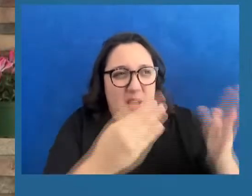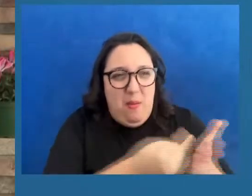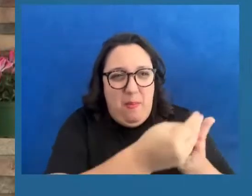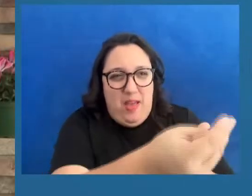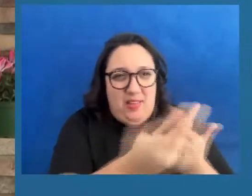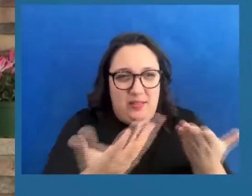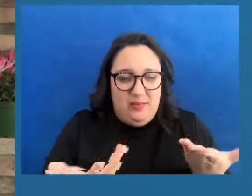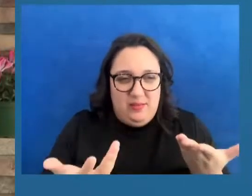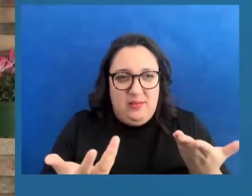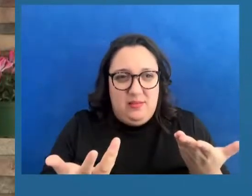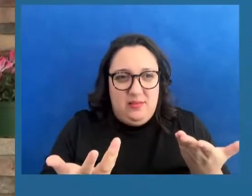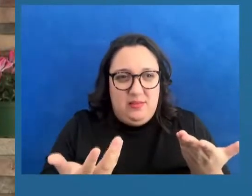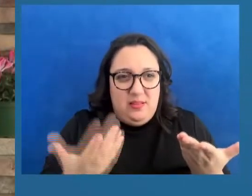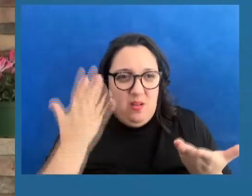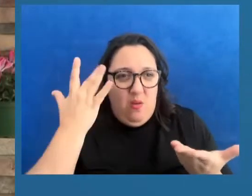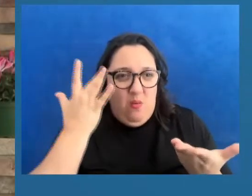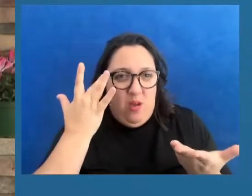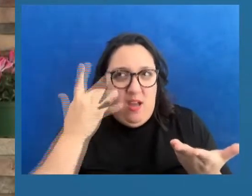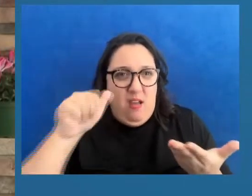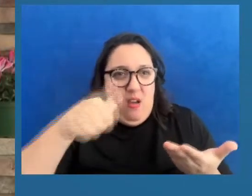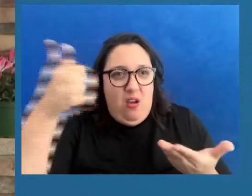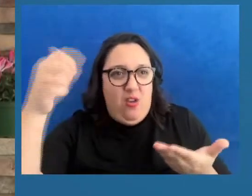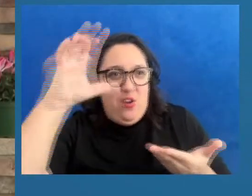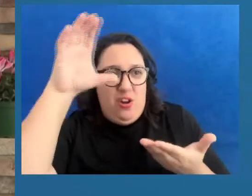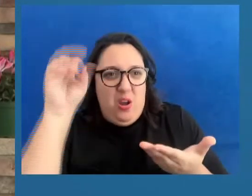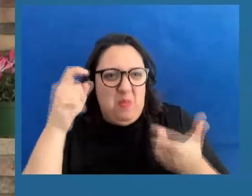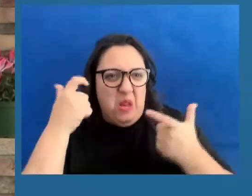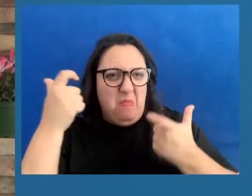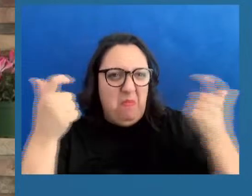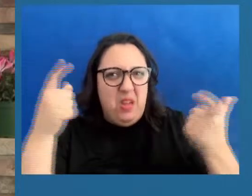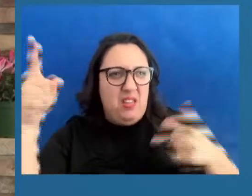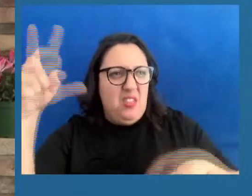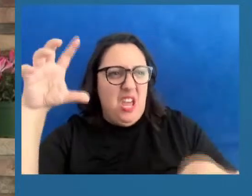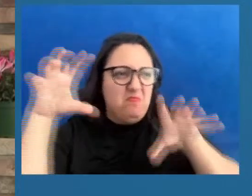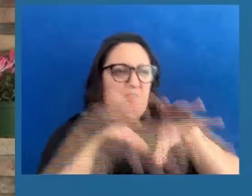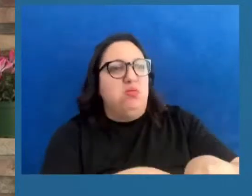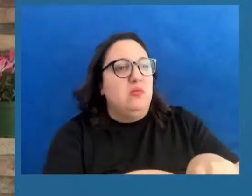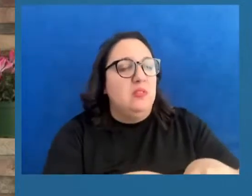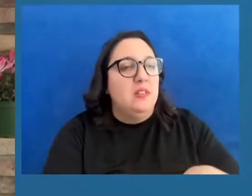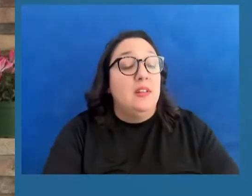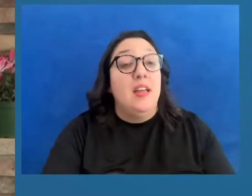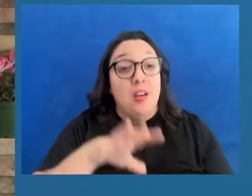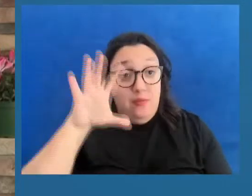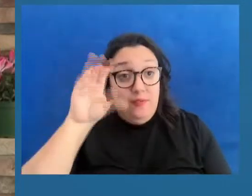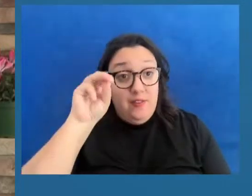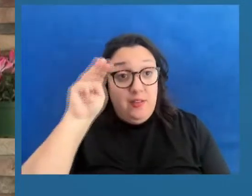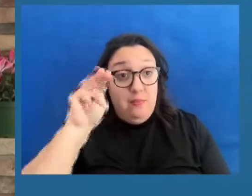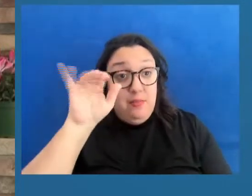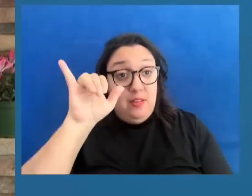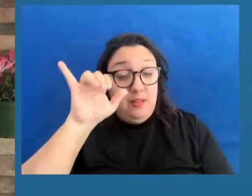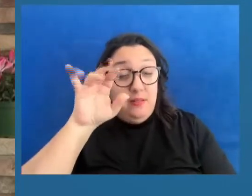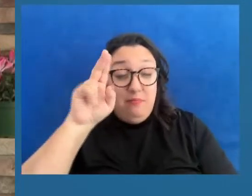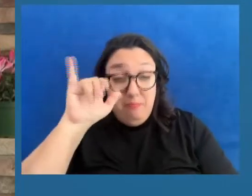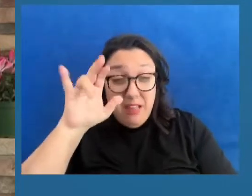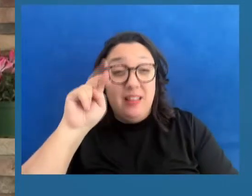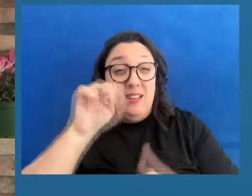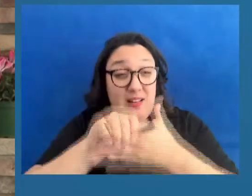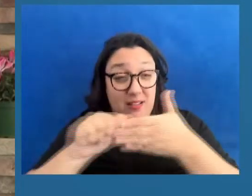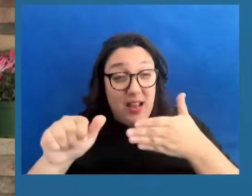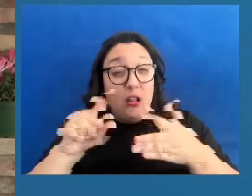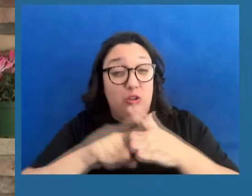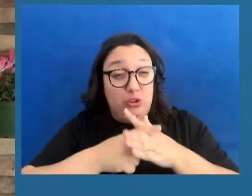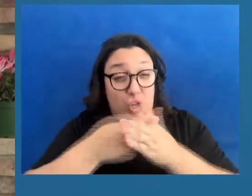Because your legs are cut out from under you, because you may not have the opportunity. This $50 million starter fund will give individuals the opportunity to do